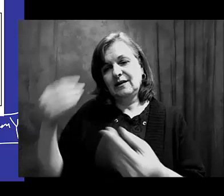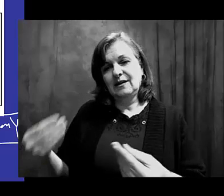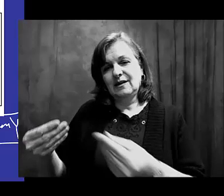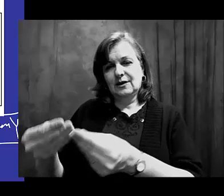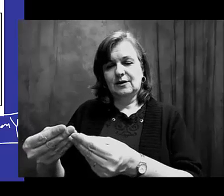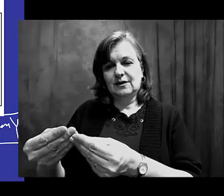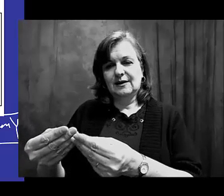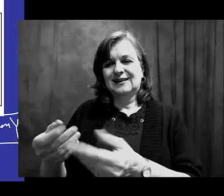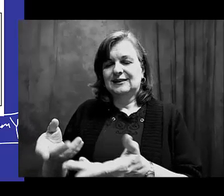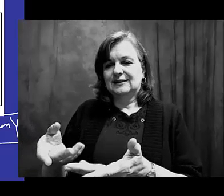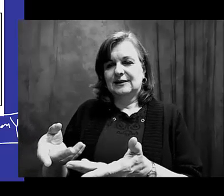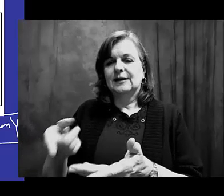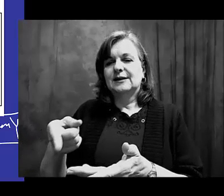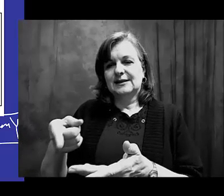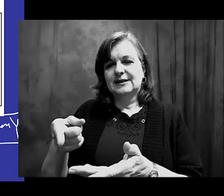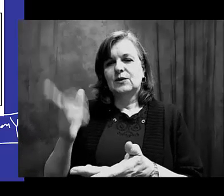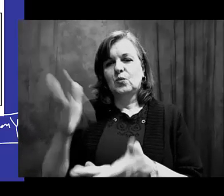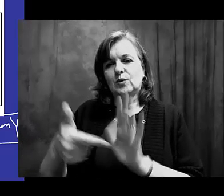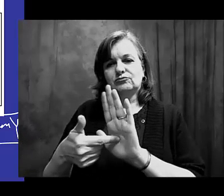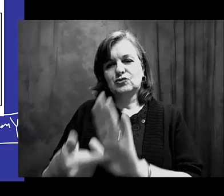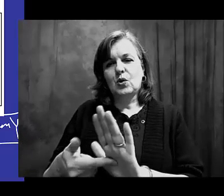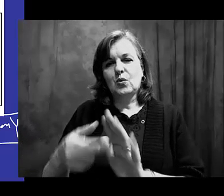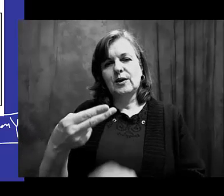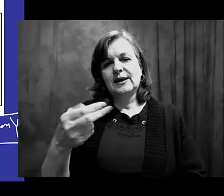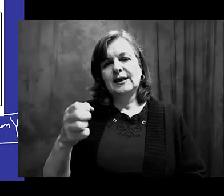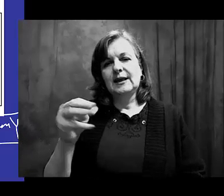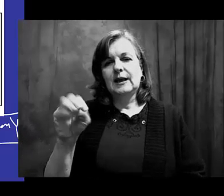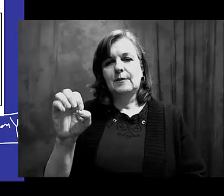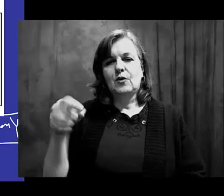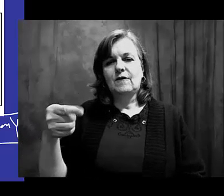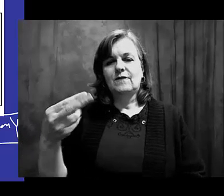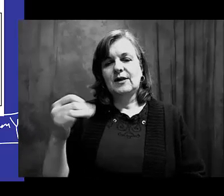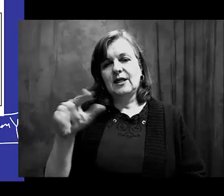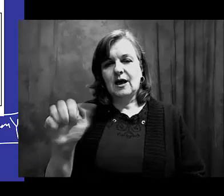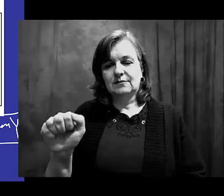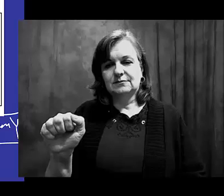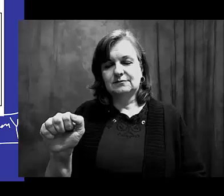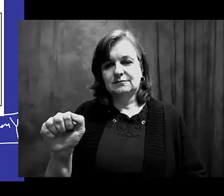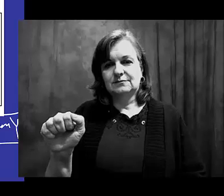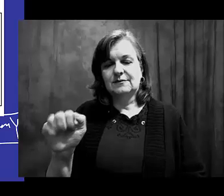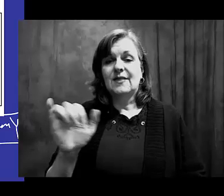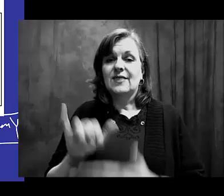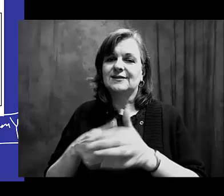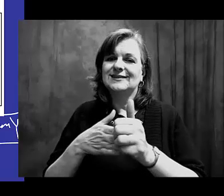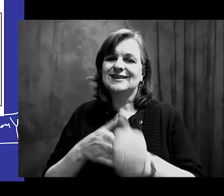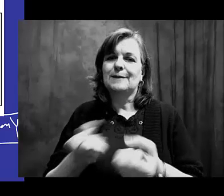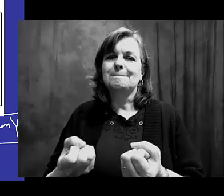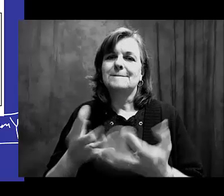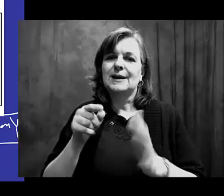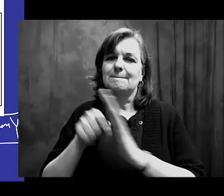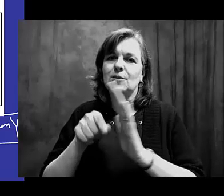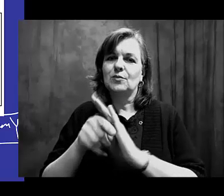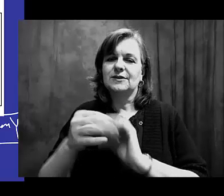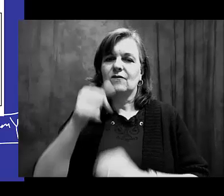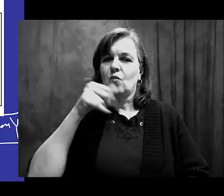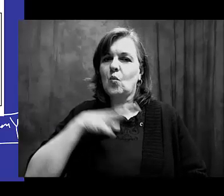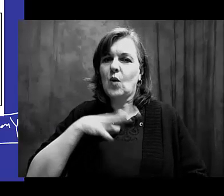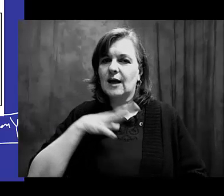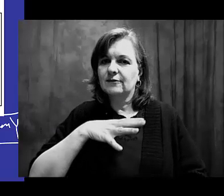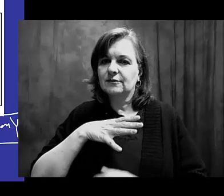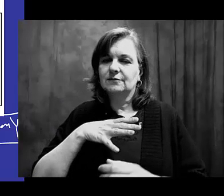meaning that he actually expresses hemophilia. This has led to multiple murders of wives through